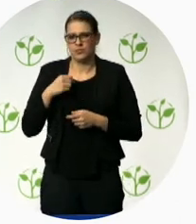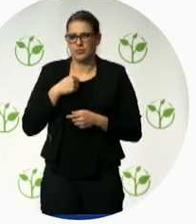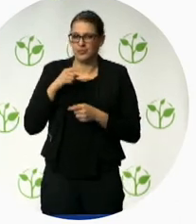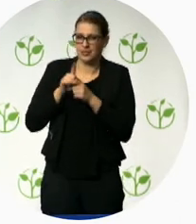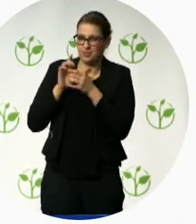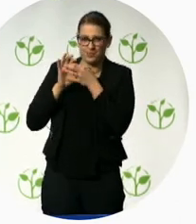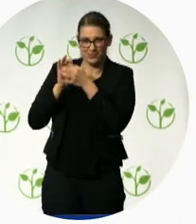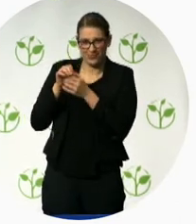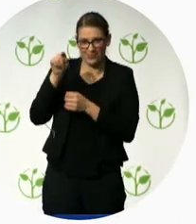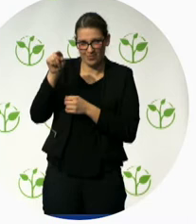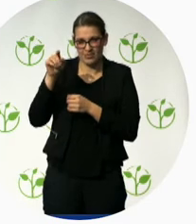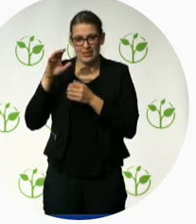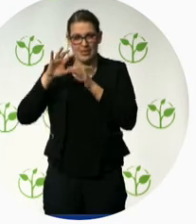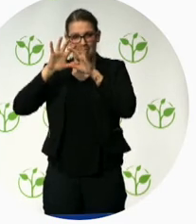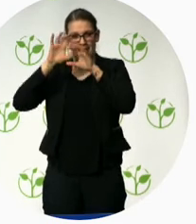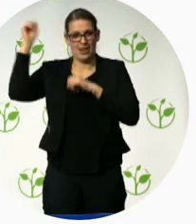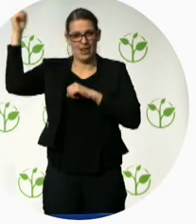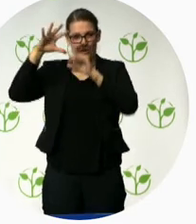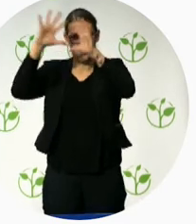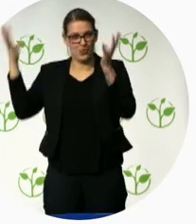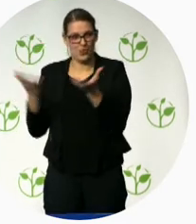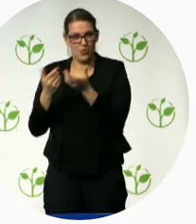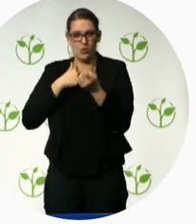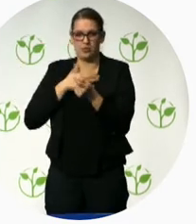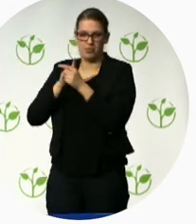My name is Simone. I'm from Diakonie, Austria, and